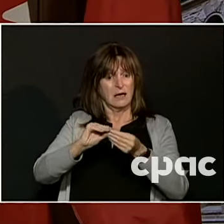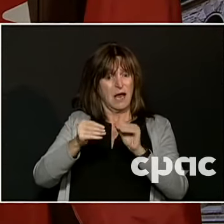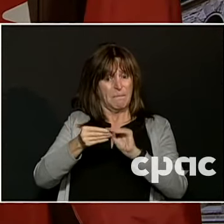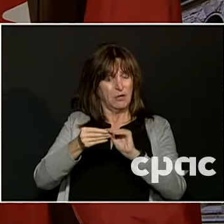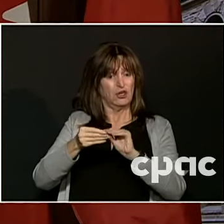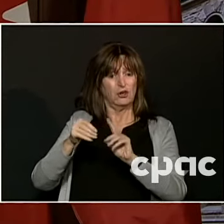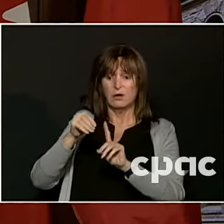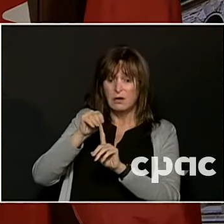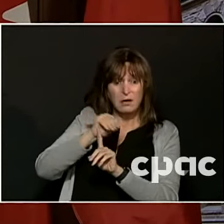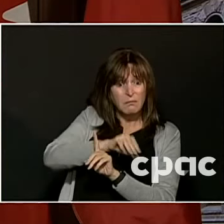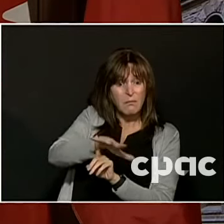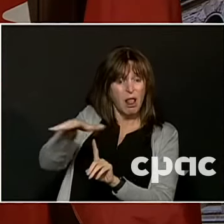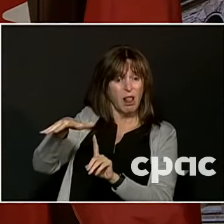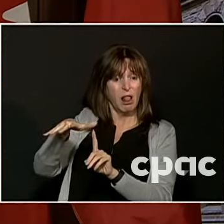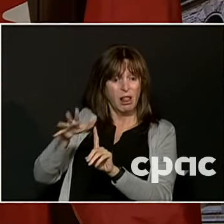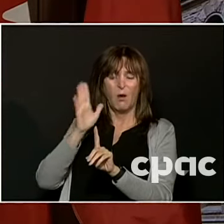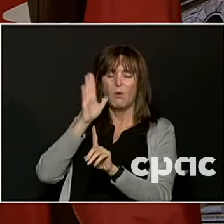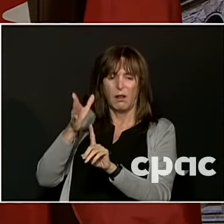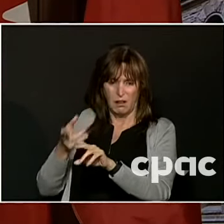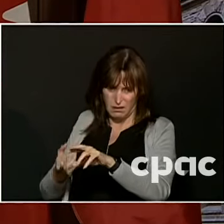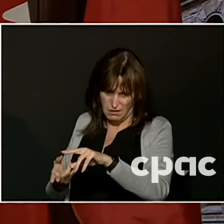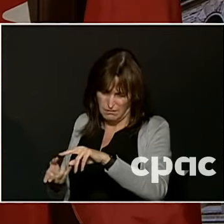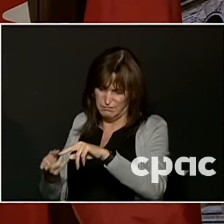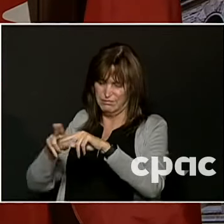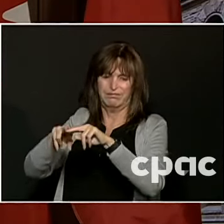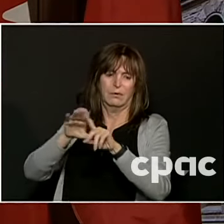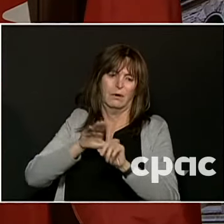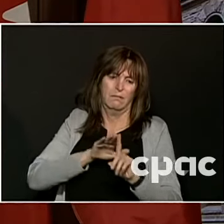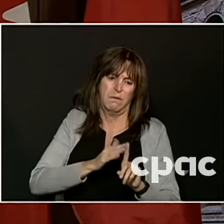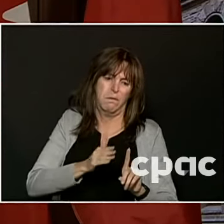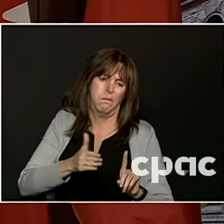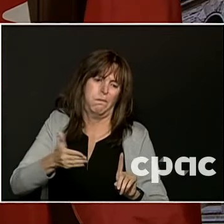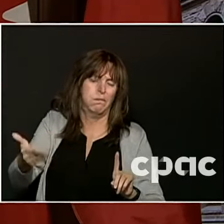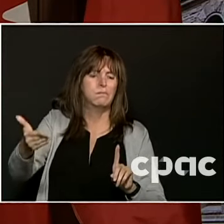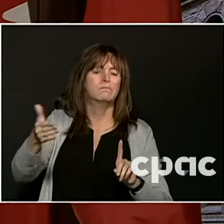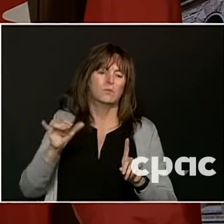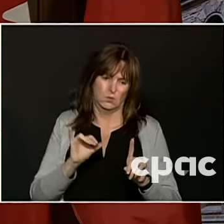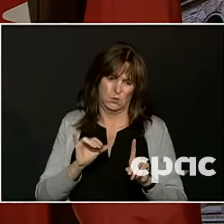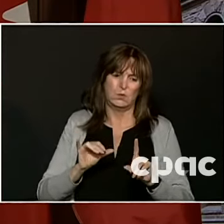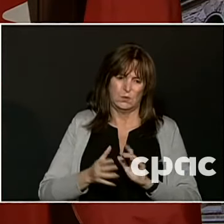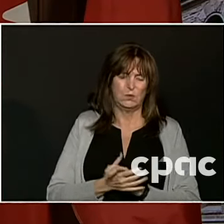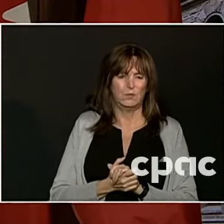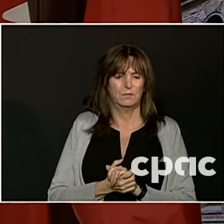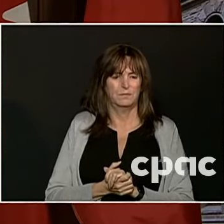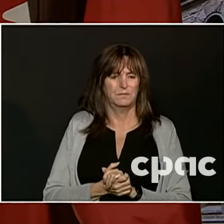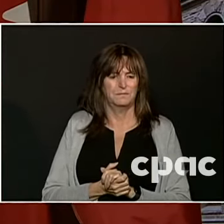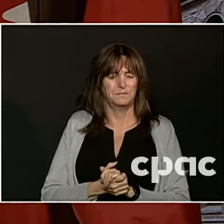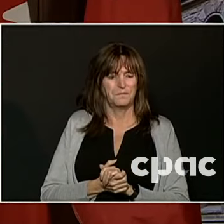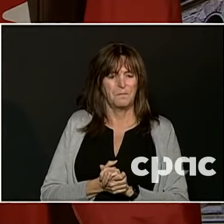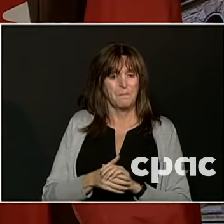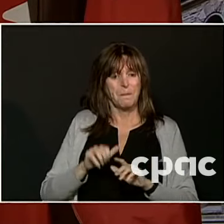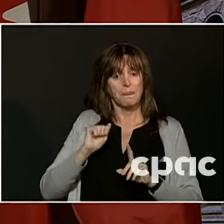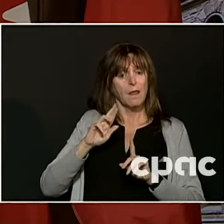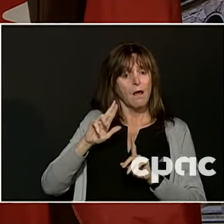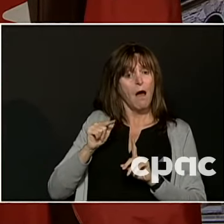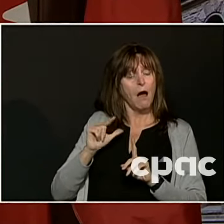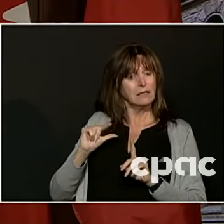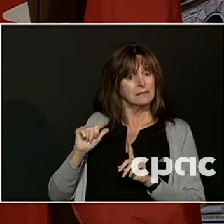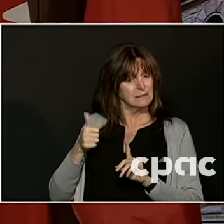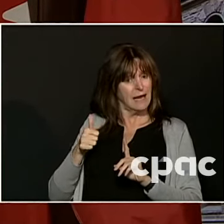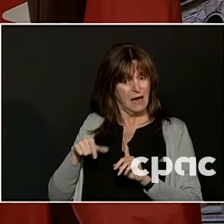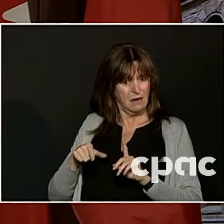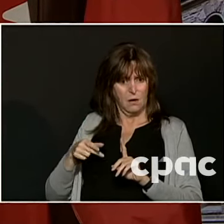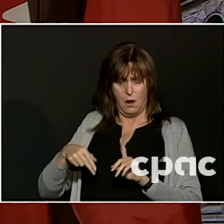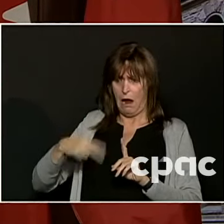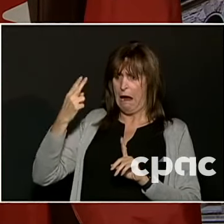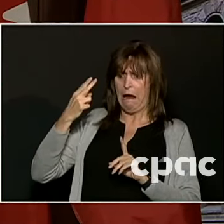I should also note that the 10th of August, at least in the long-term care homes tracker, showed the highest number of deaths in long-term care homes since